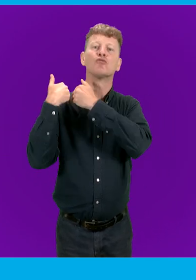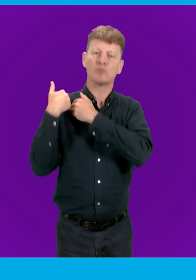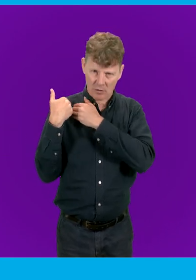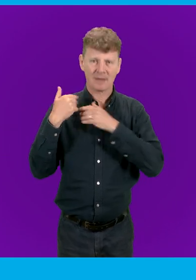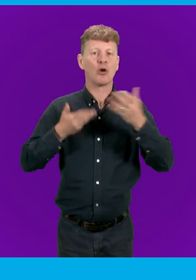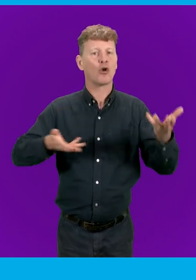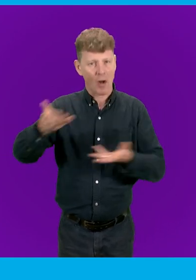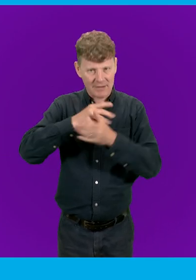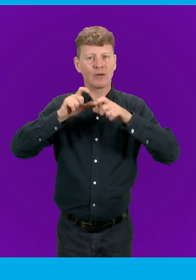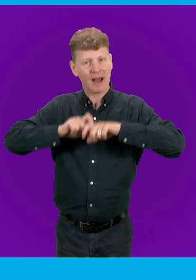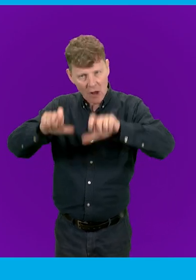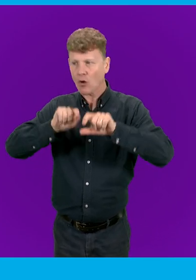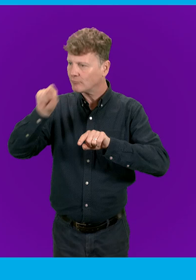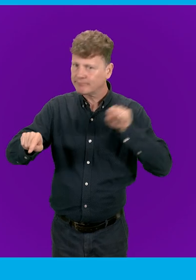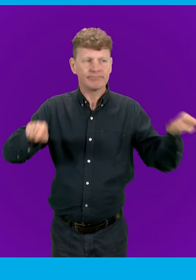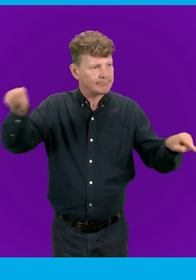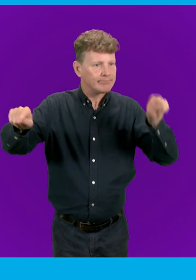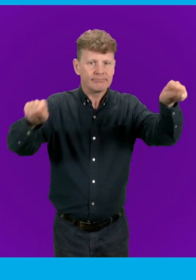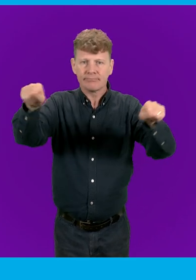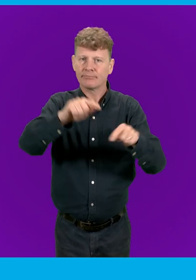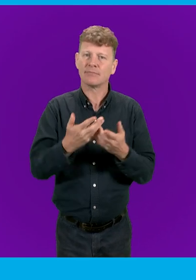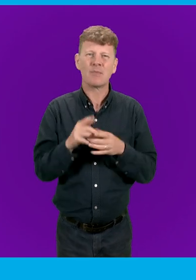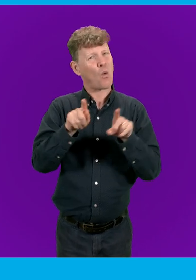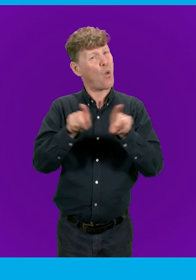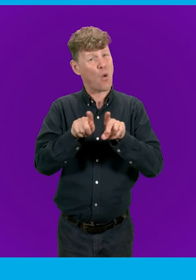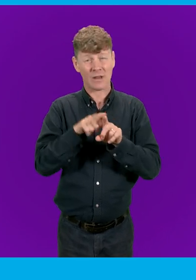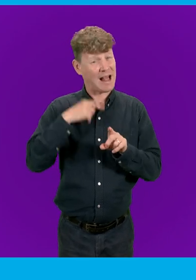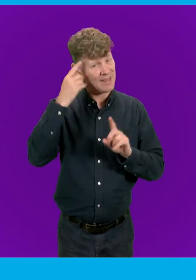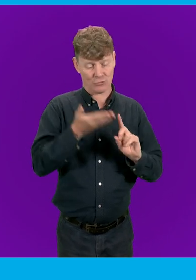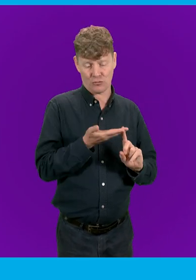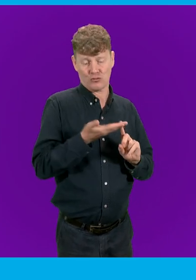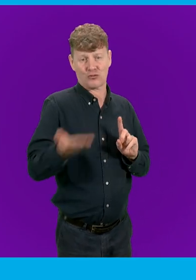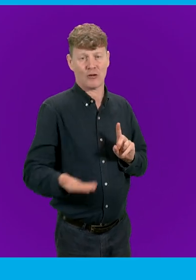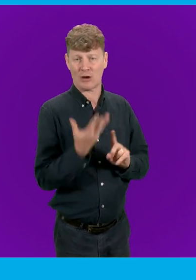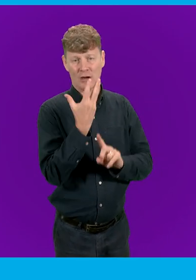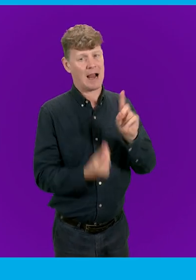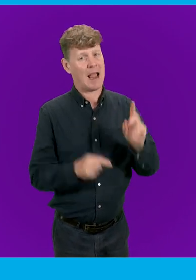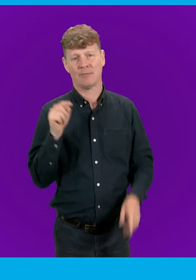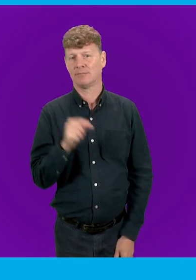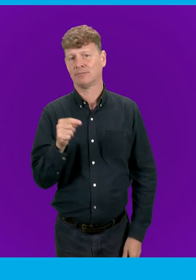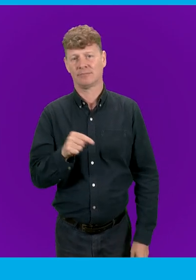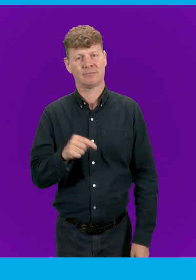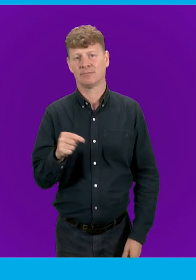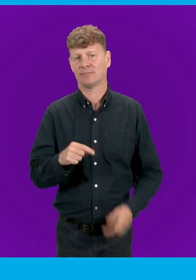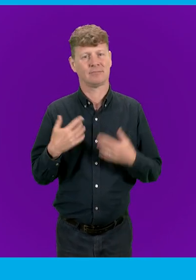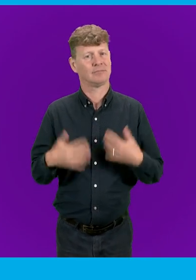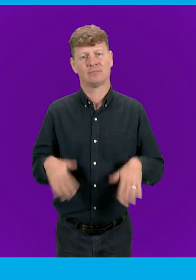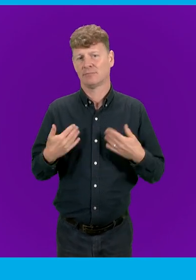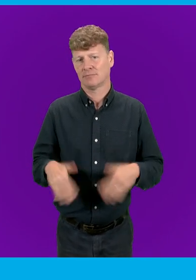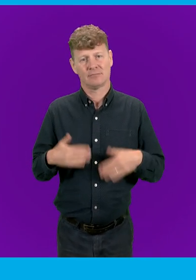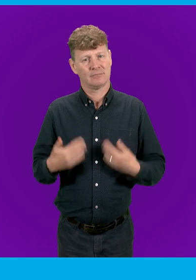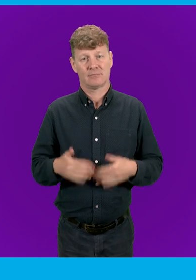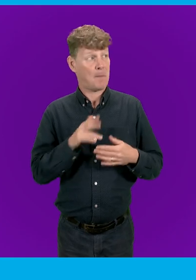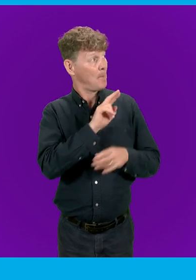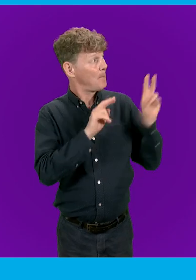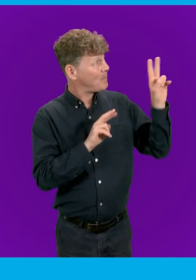I also think there is a lot to do with the generational gap, where it was the way that a lot of parents